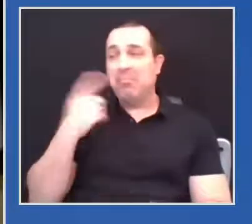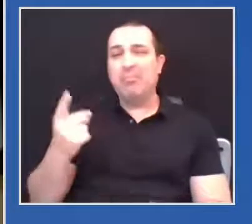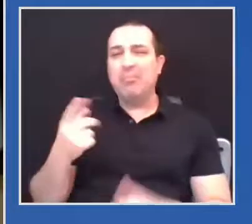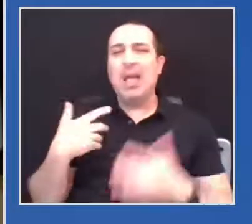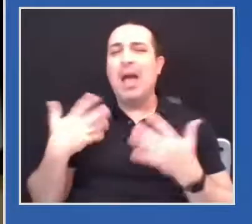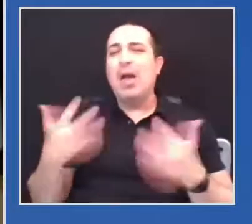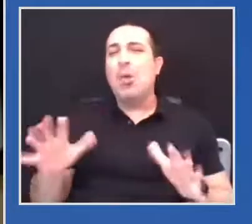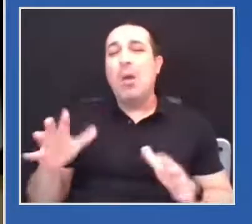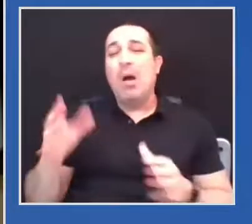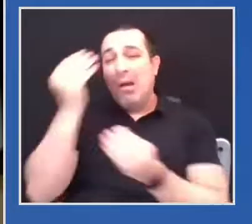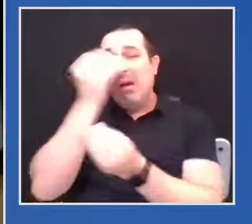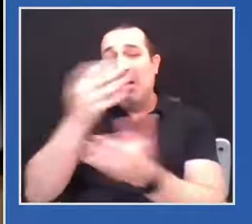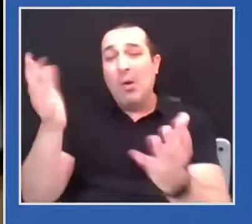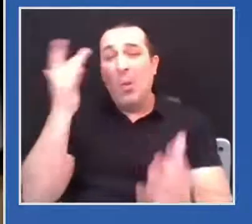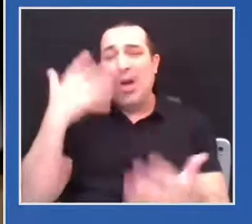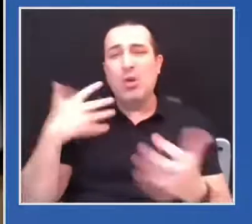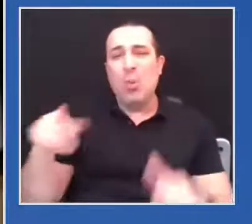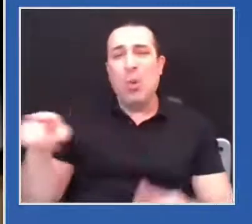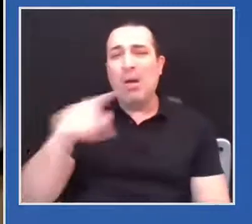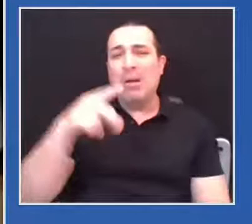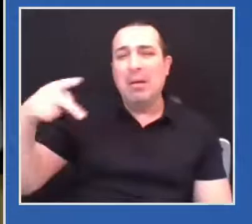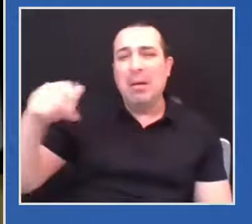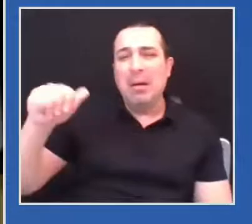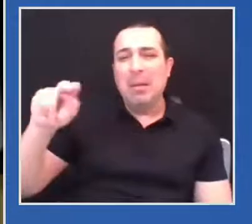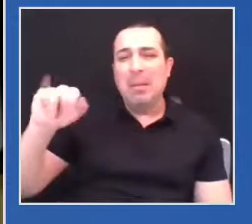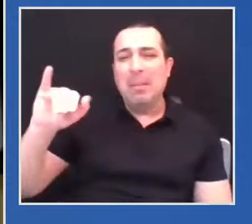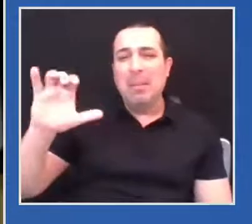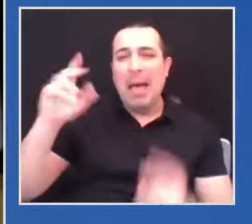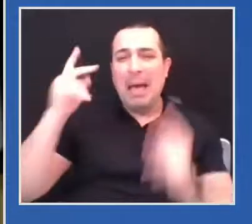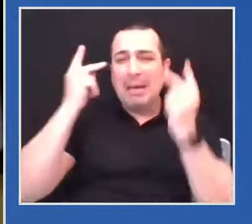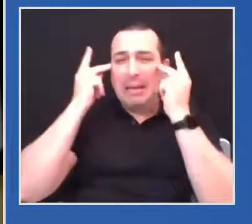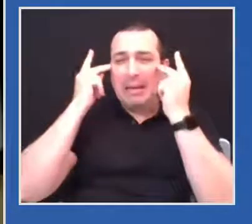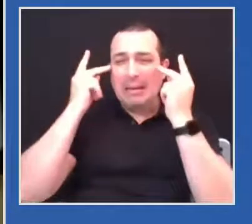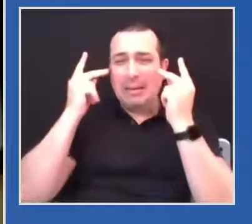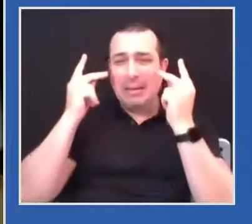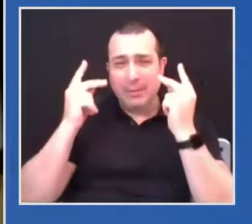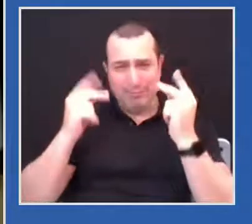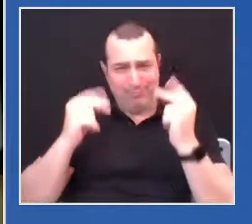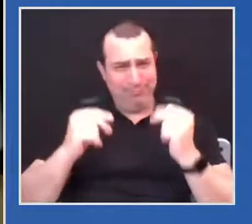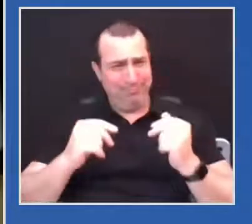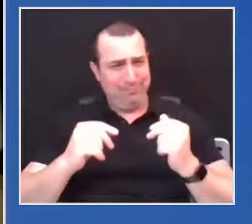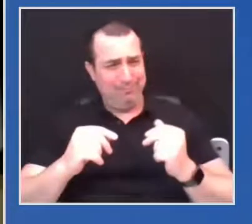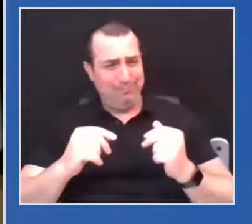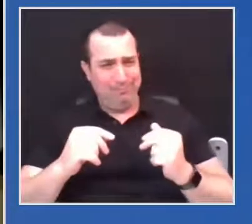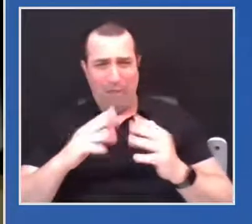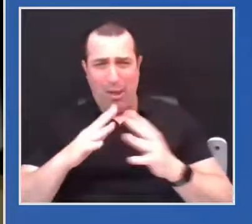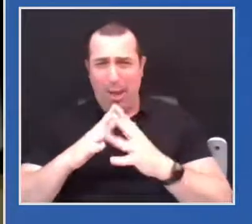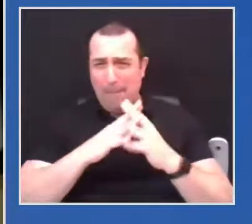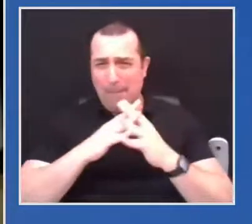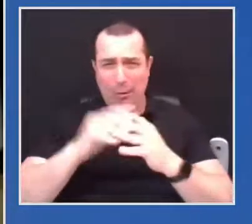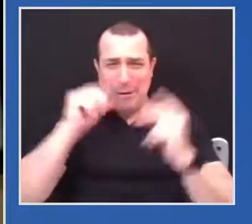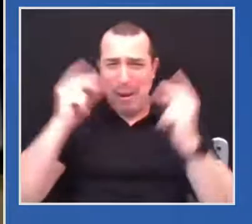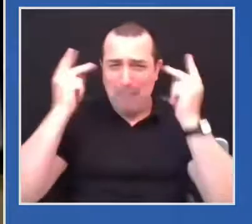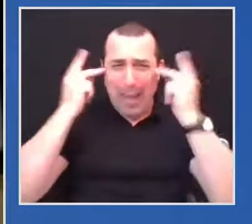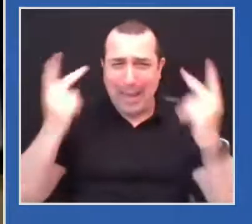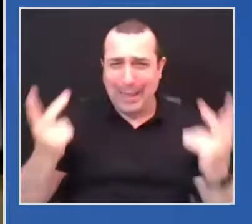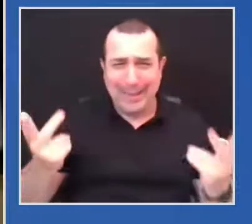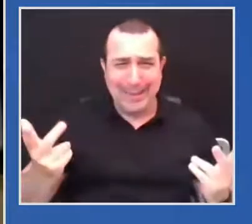panic the American public. Americans don't panic. Trump panics.